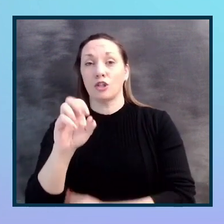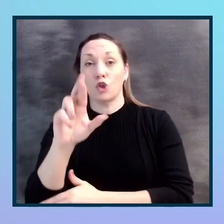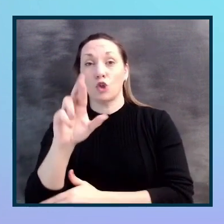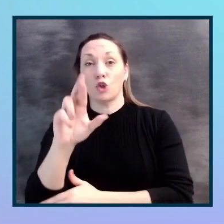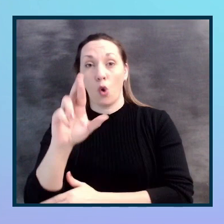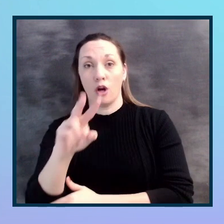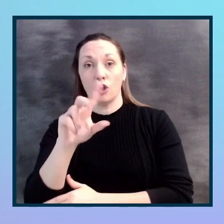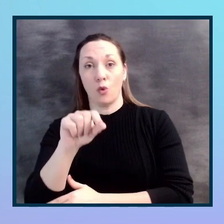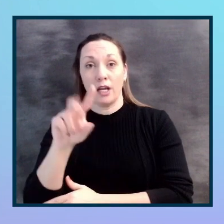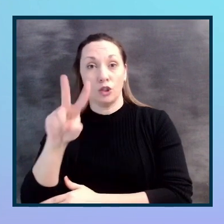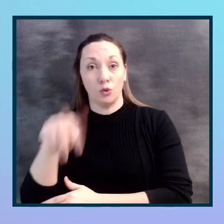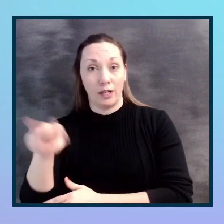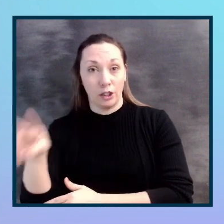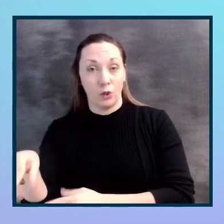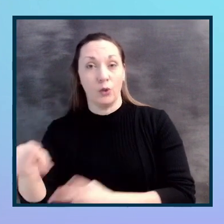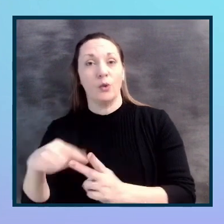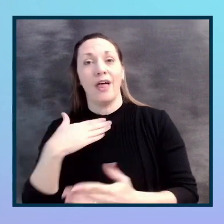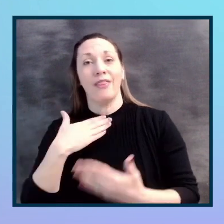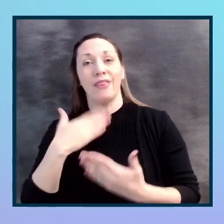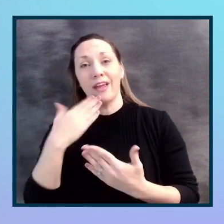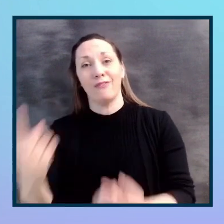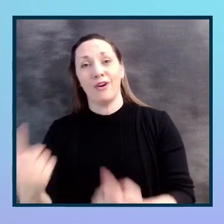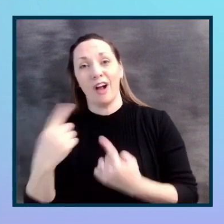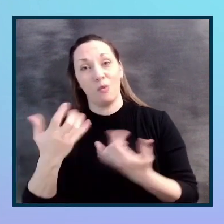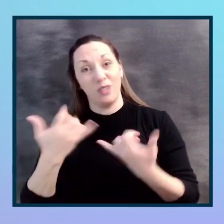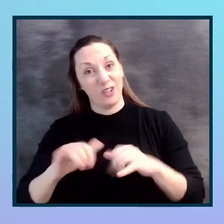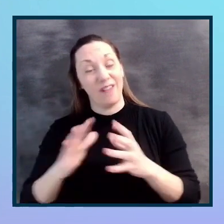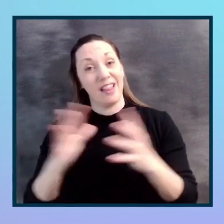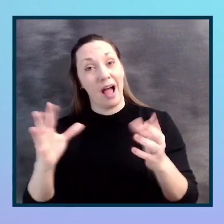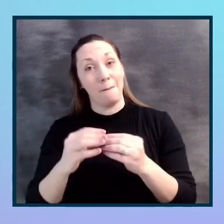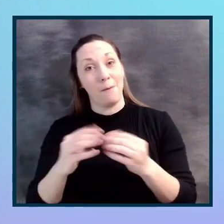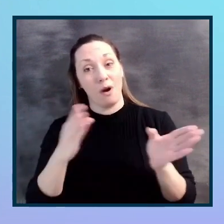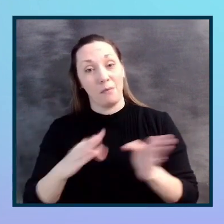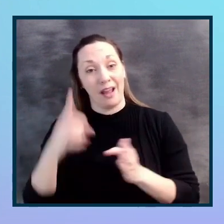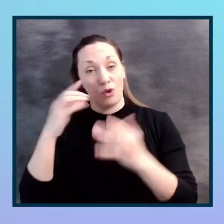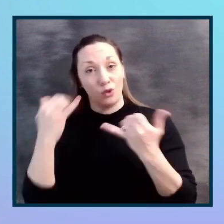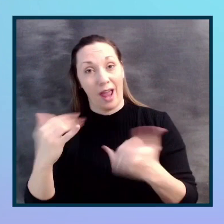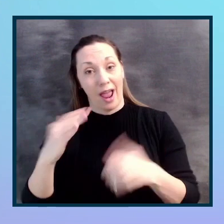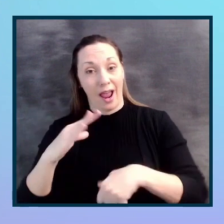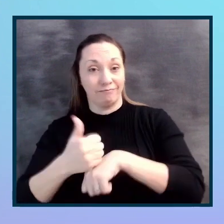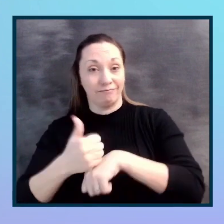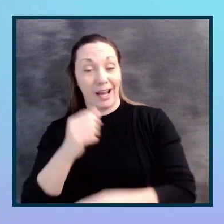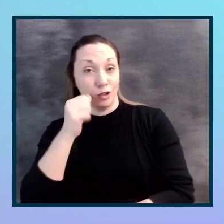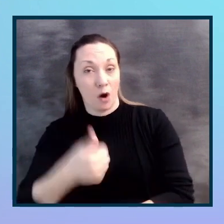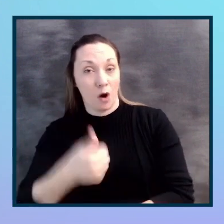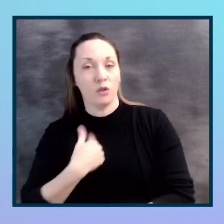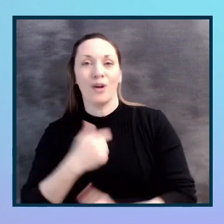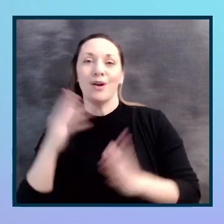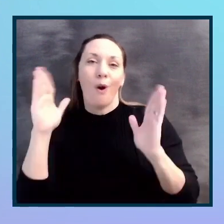for attending this session. We still have a lot more sessions planned for today and tomorrow. So we hope you're